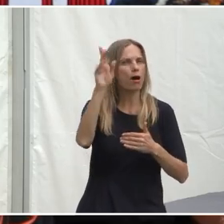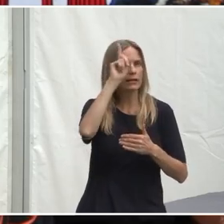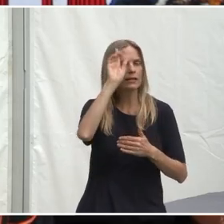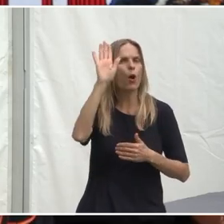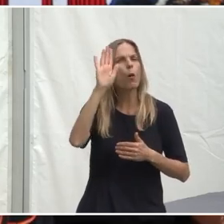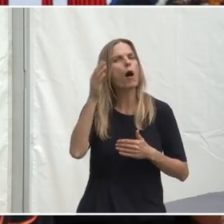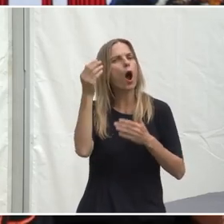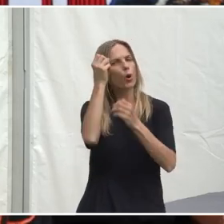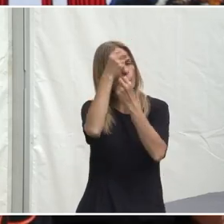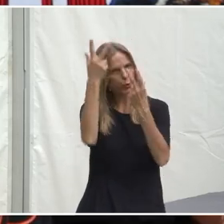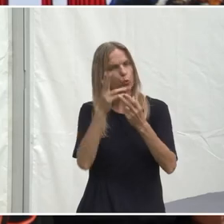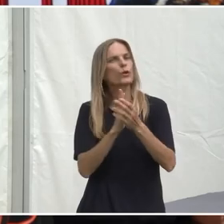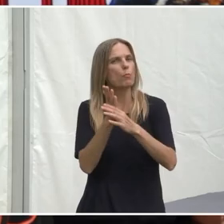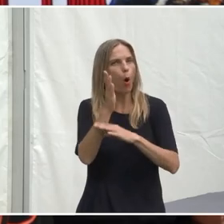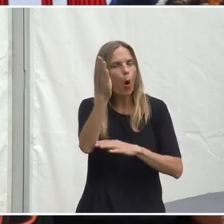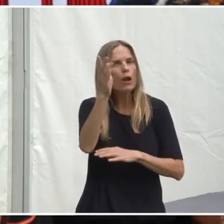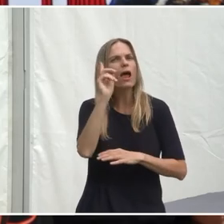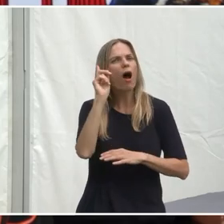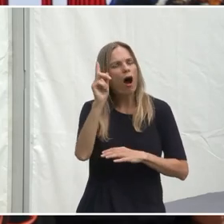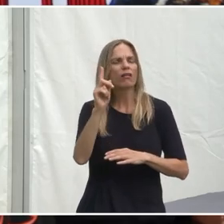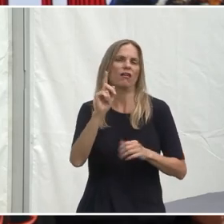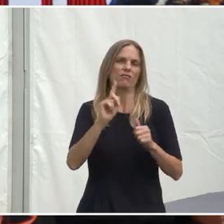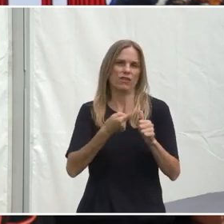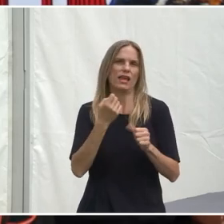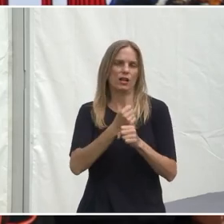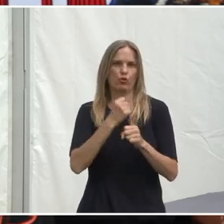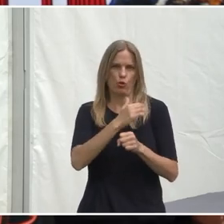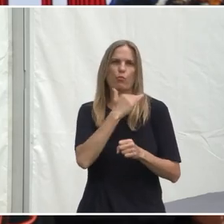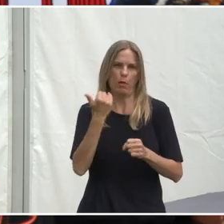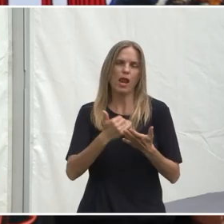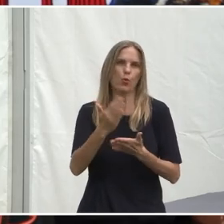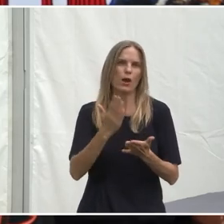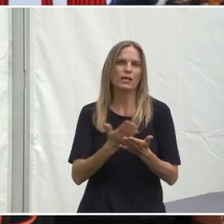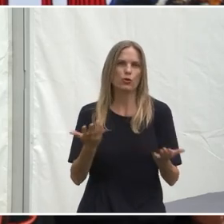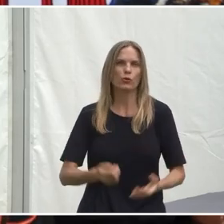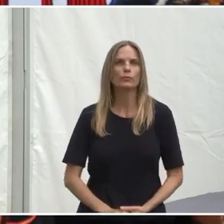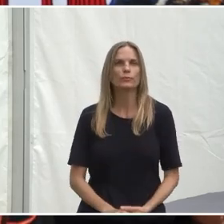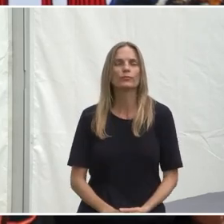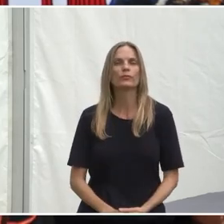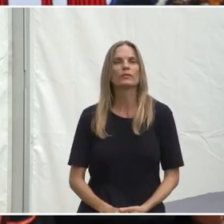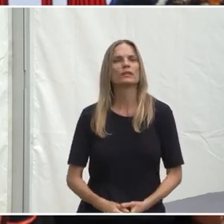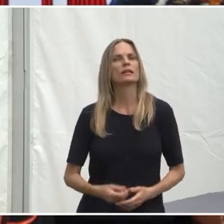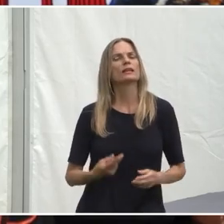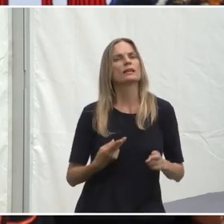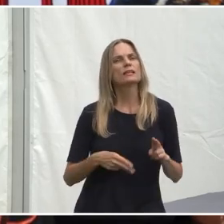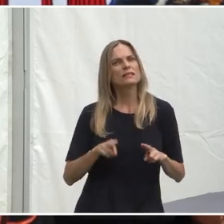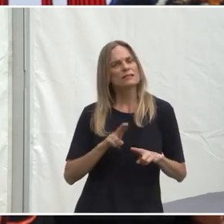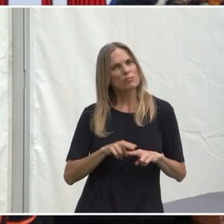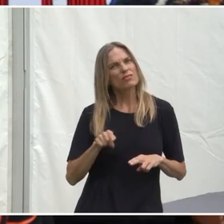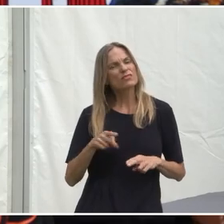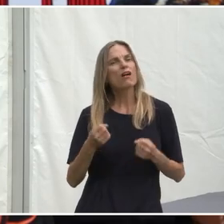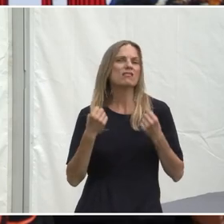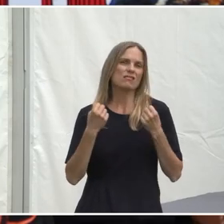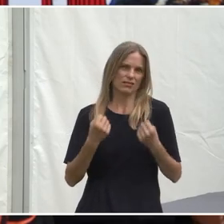everything. But I feel like we have still a lot of work to do. And I think that's when the digital part comes in to